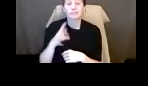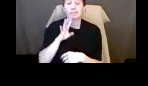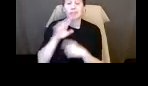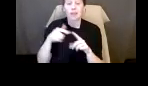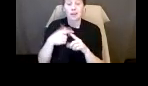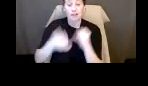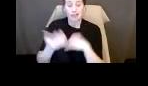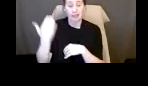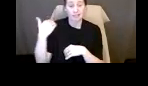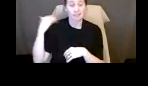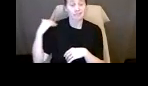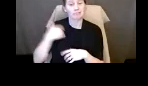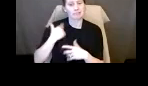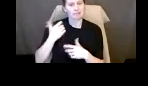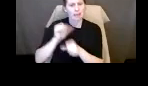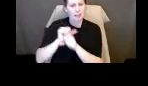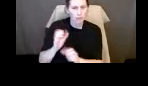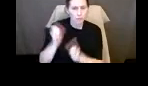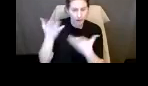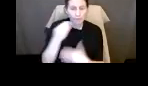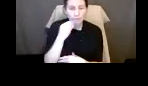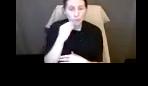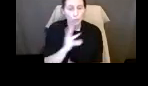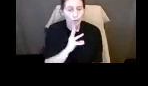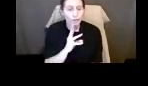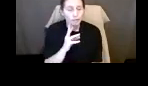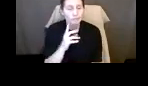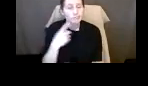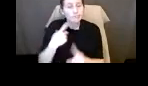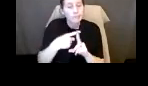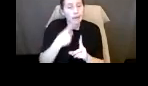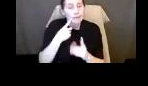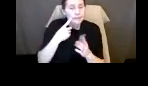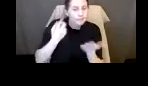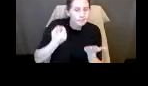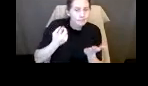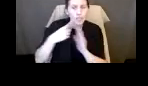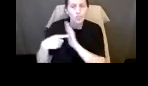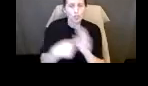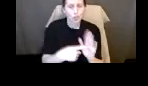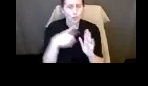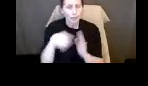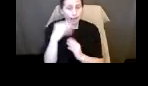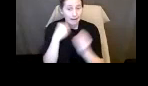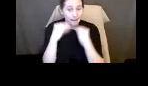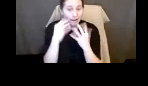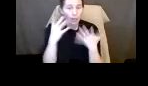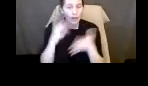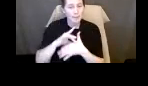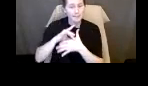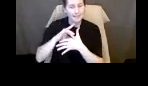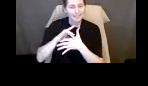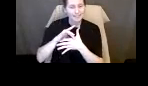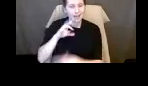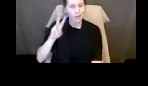the laborers were provided food and water, and the excavations demonstrate that they also ate a lot of meat at Wadi